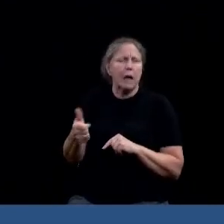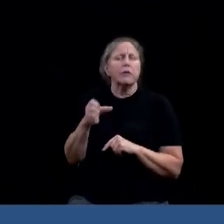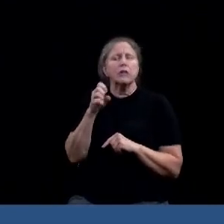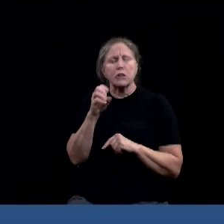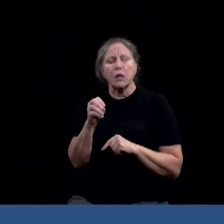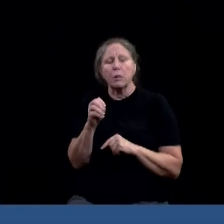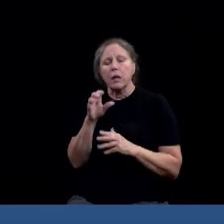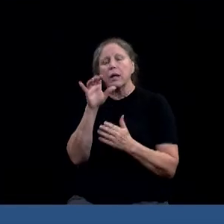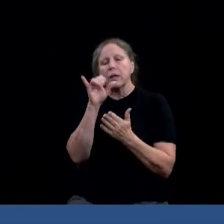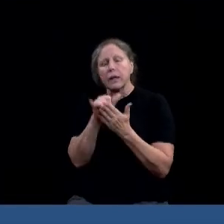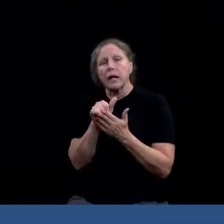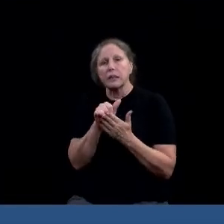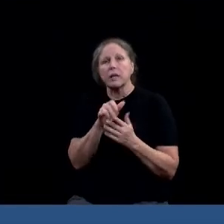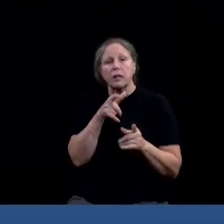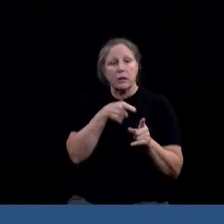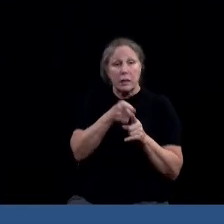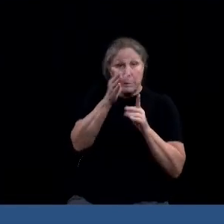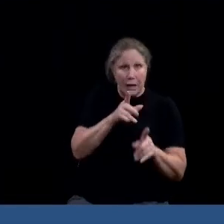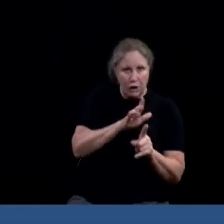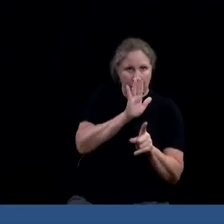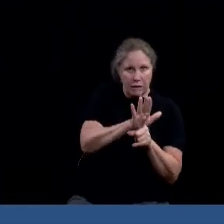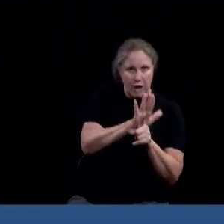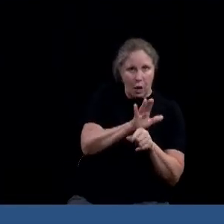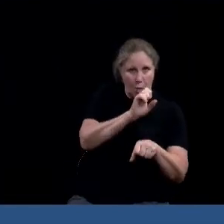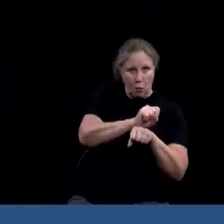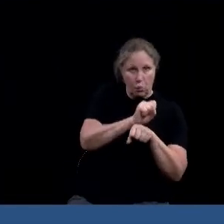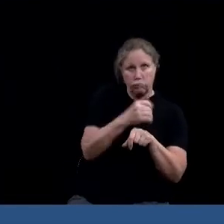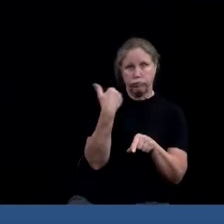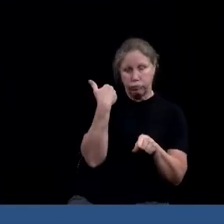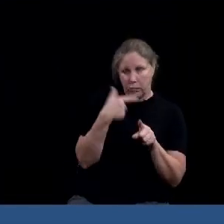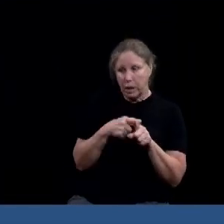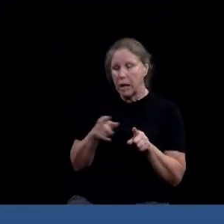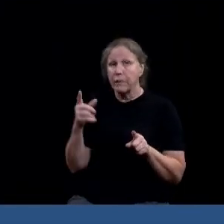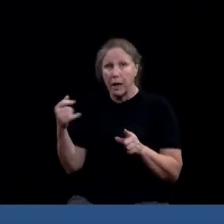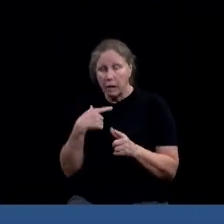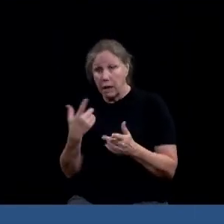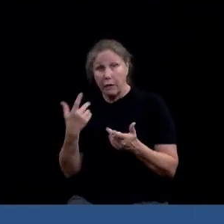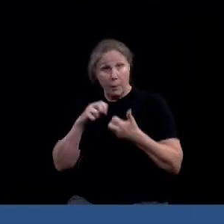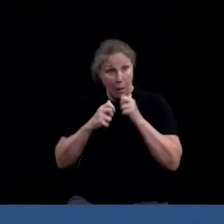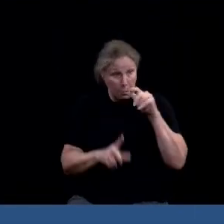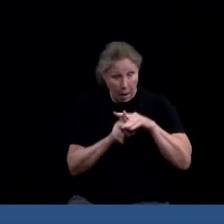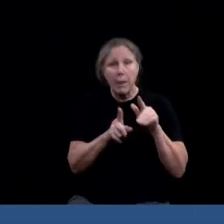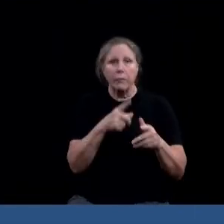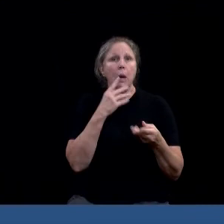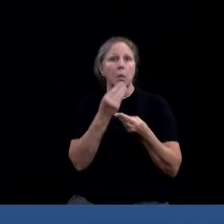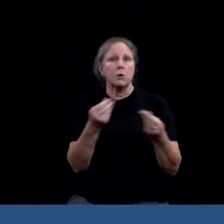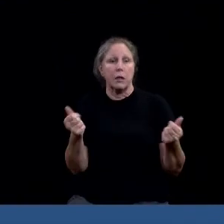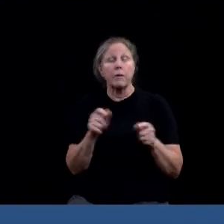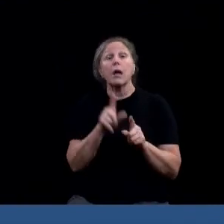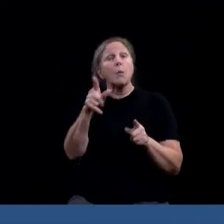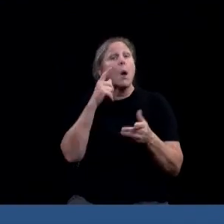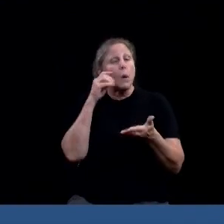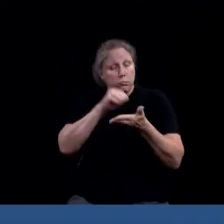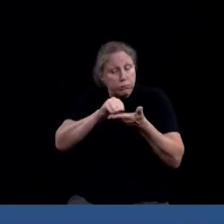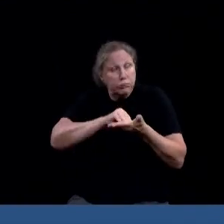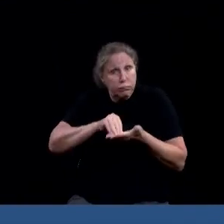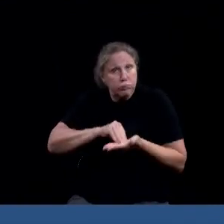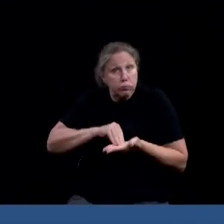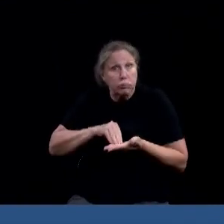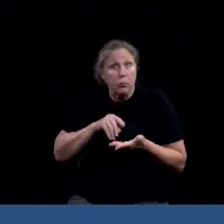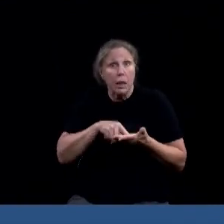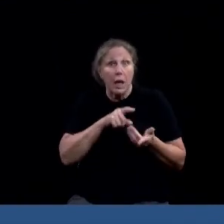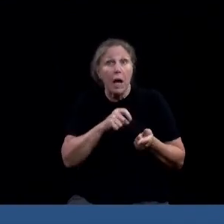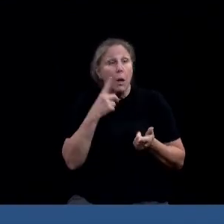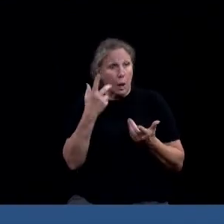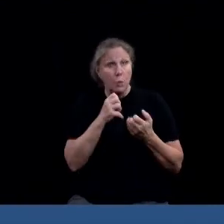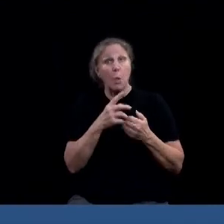be addressing issues as they come up. And we want to make note of that. We're looking at doing 2 more properties. So what can we learn